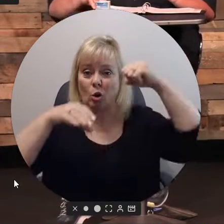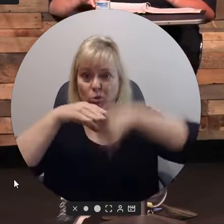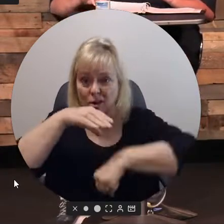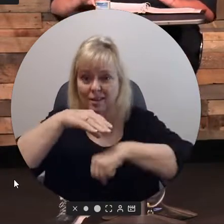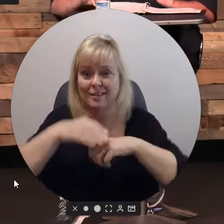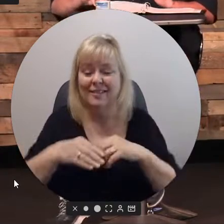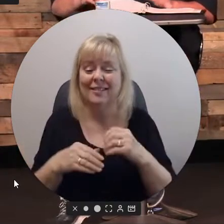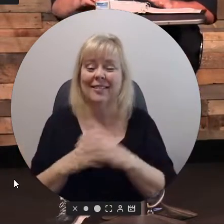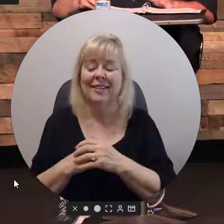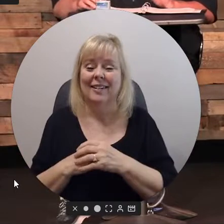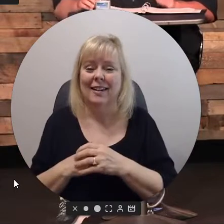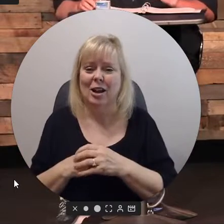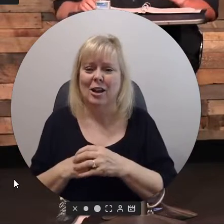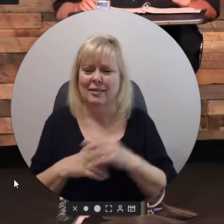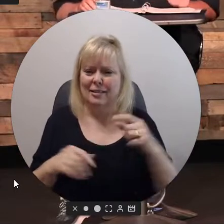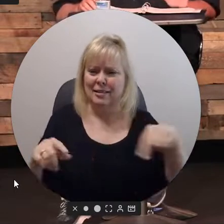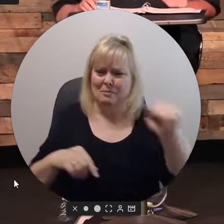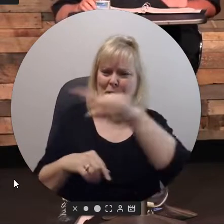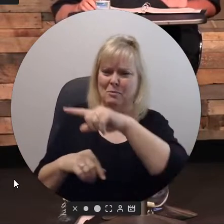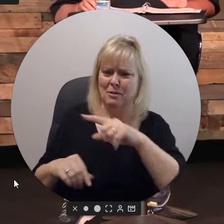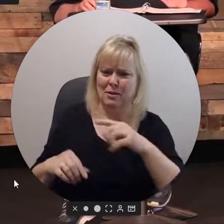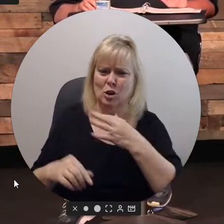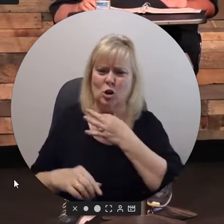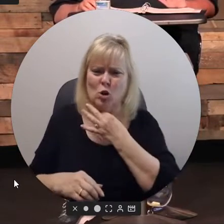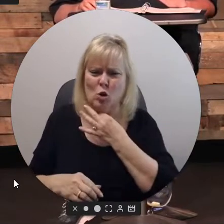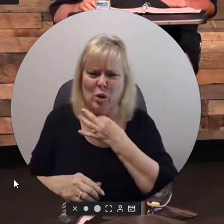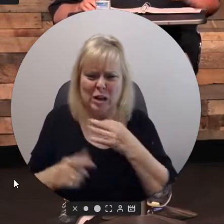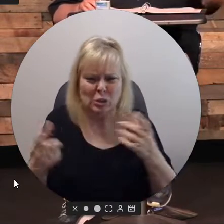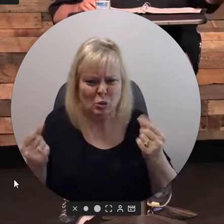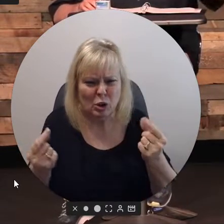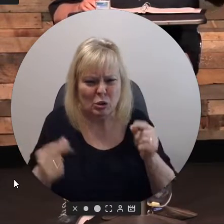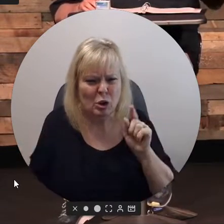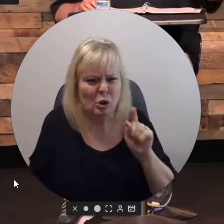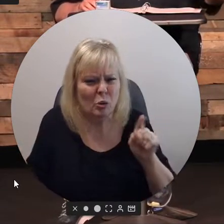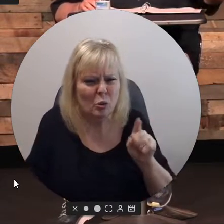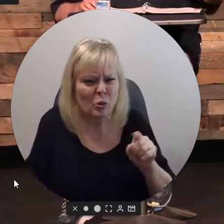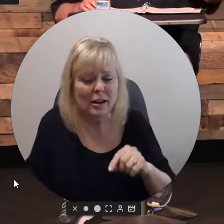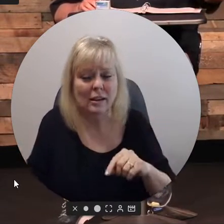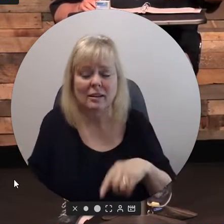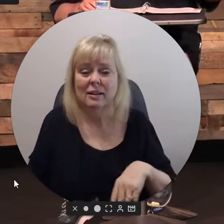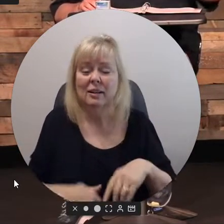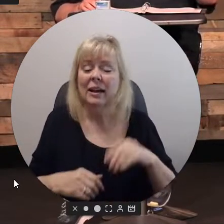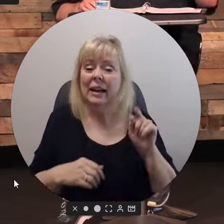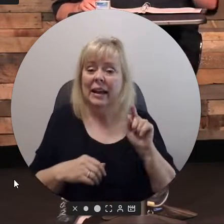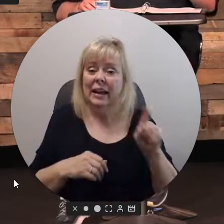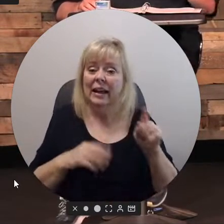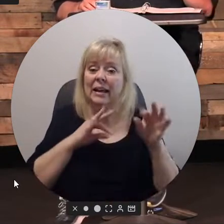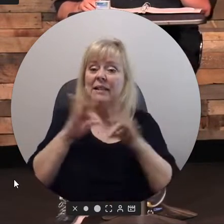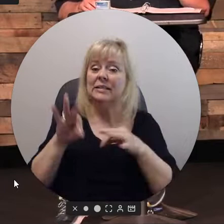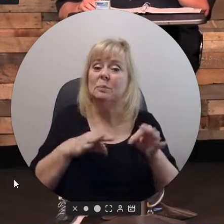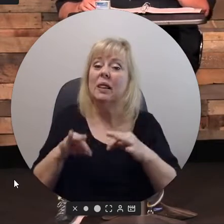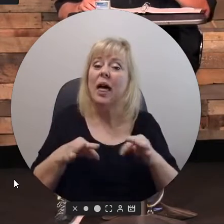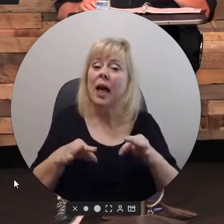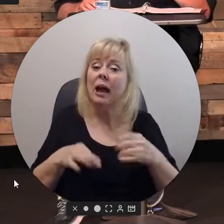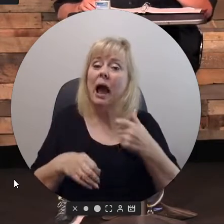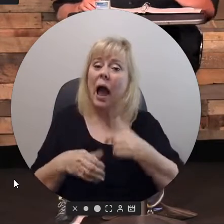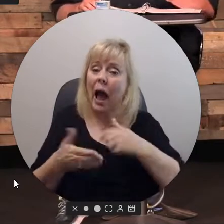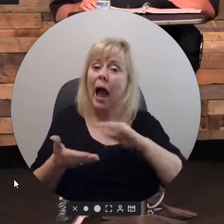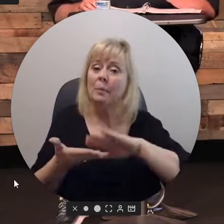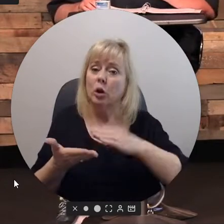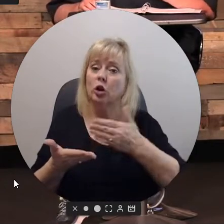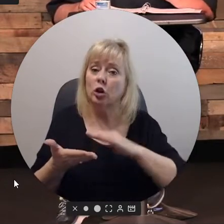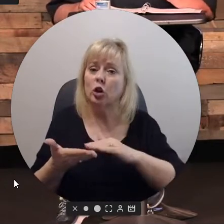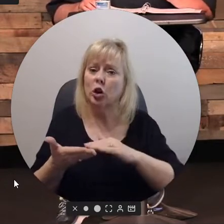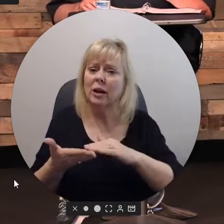villagers began to gather around, and he, in turn, began to explain that he was making the most